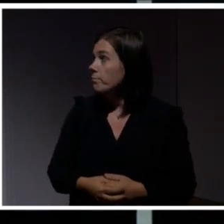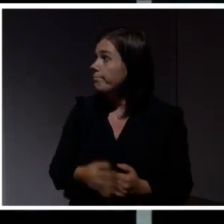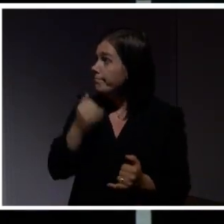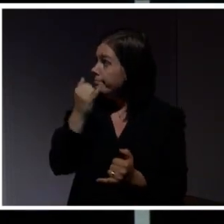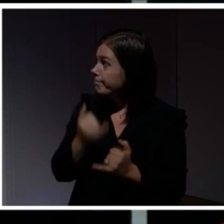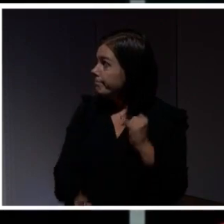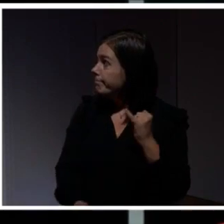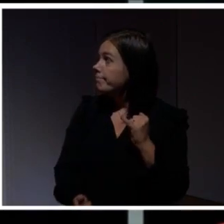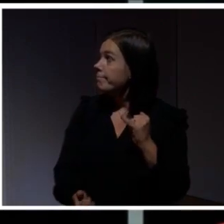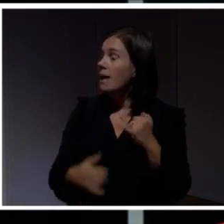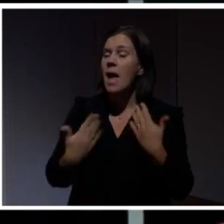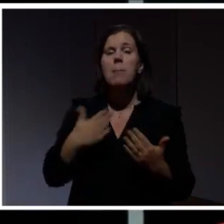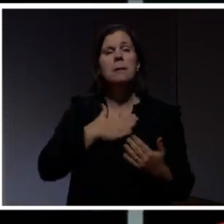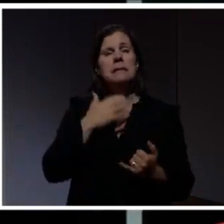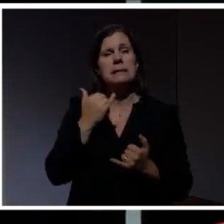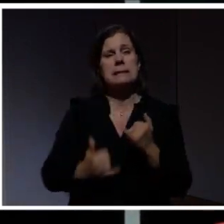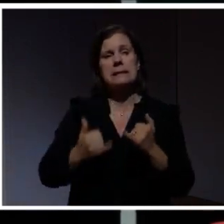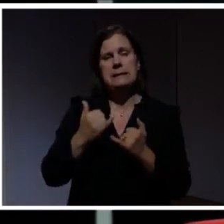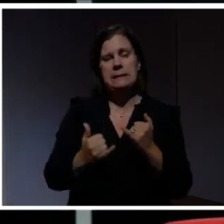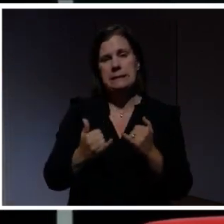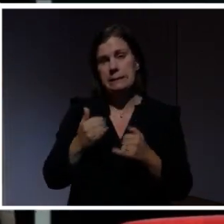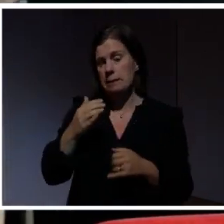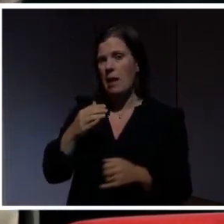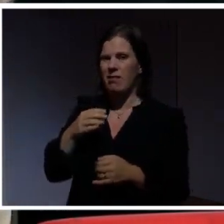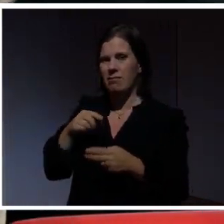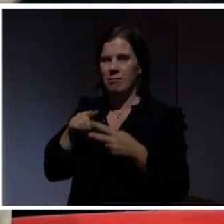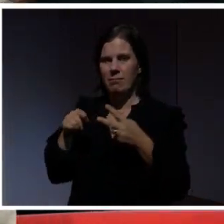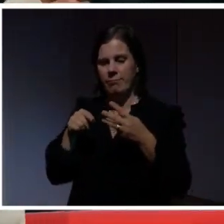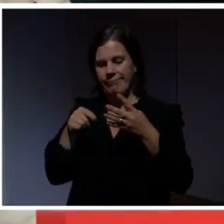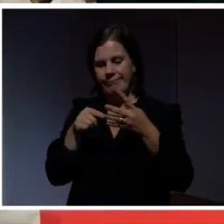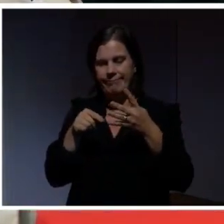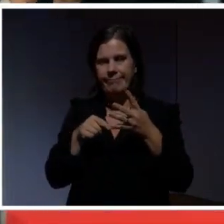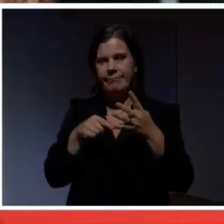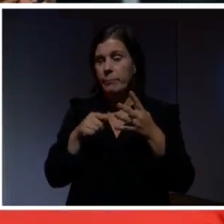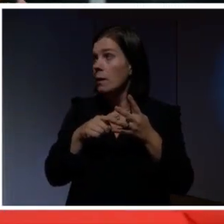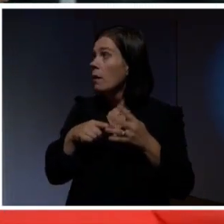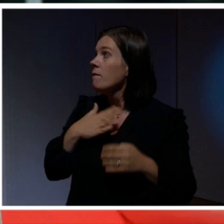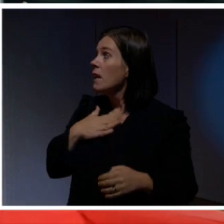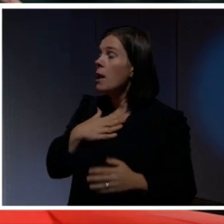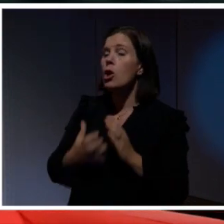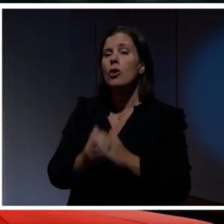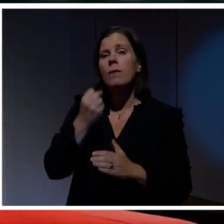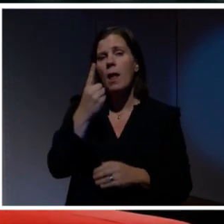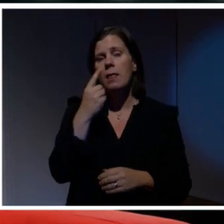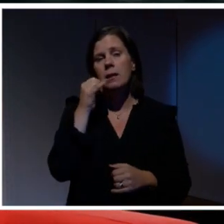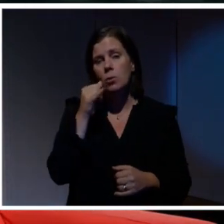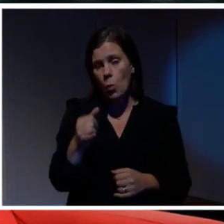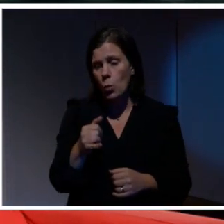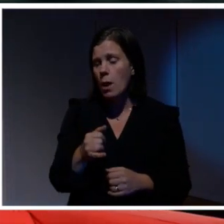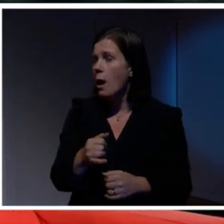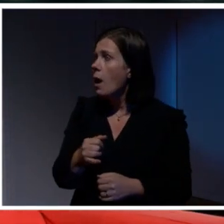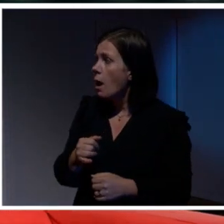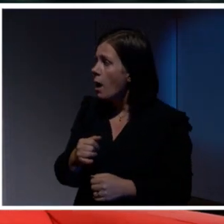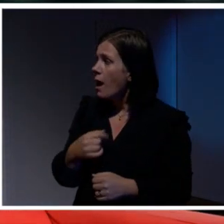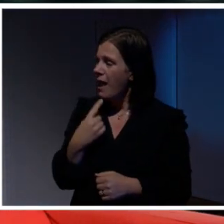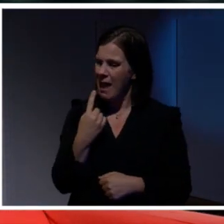Finally, this is my last slide, or second last slide. I'd like to just lift one story, because every year I find sort